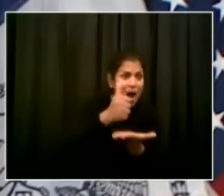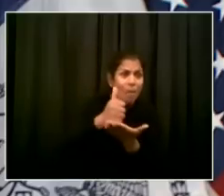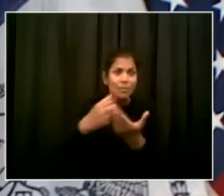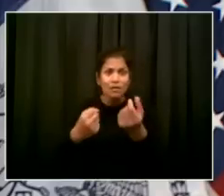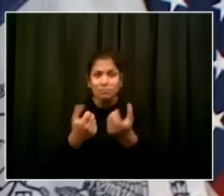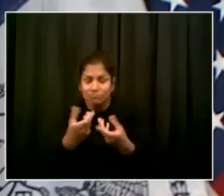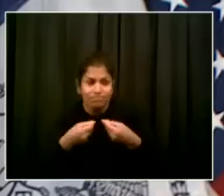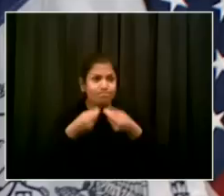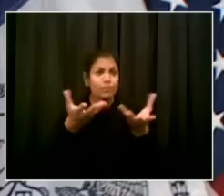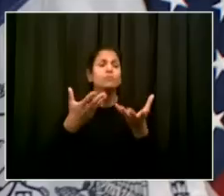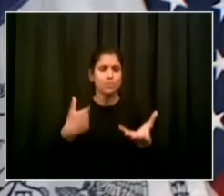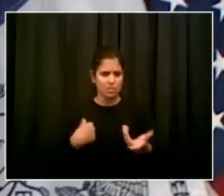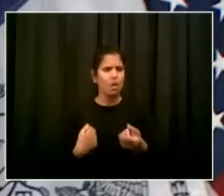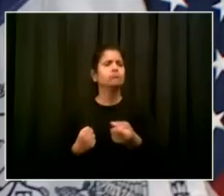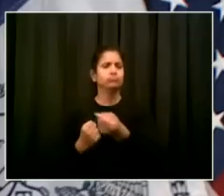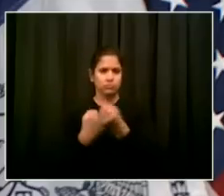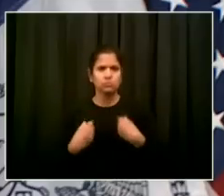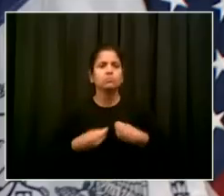like to add to that?